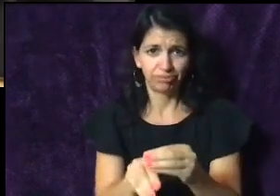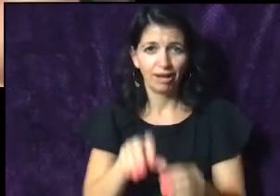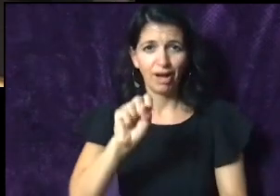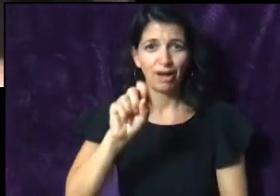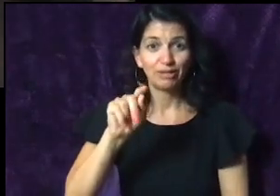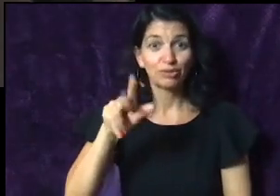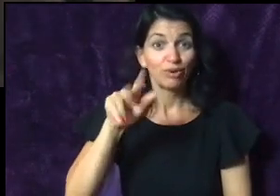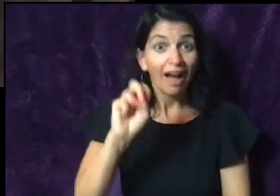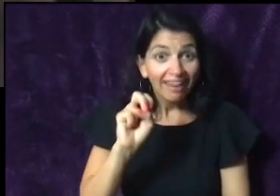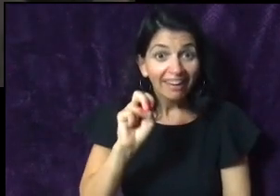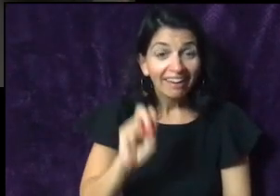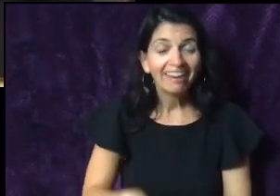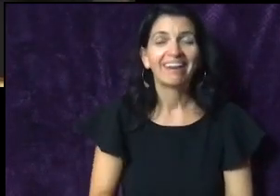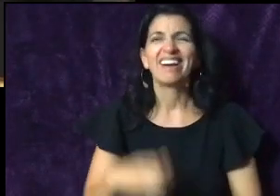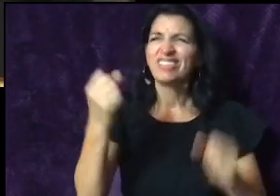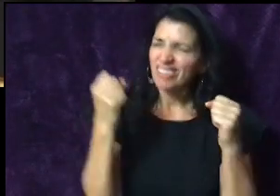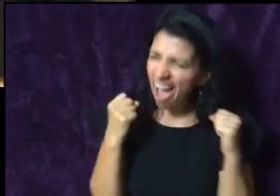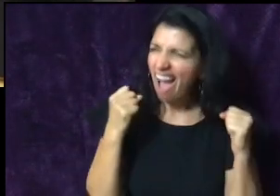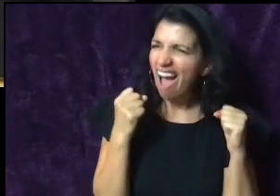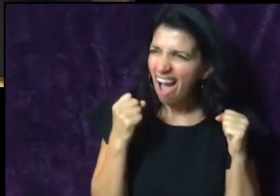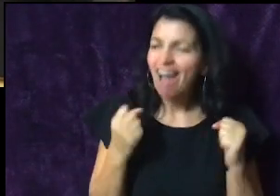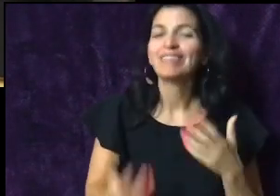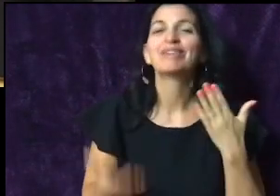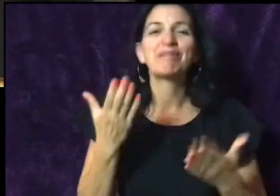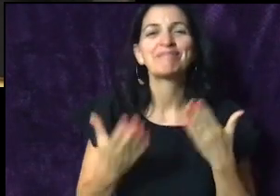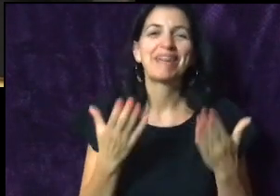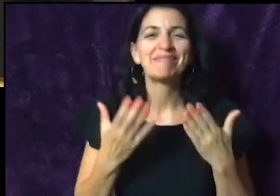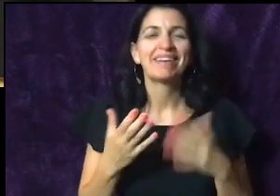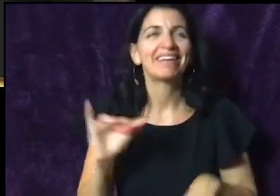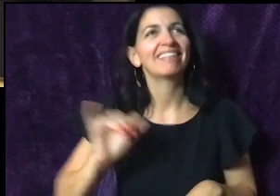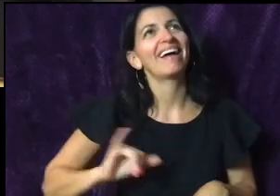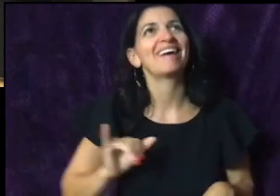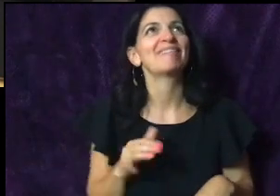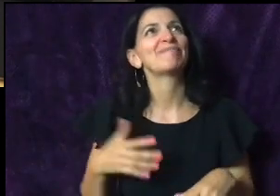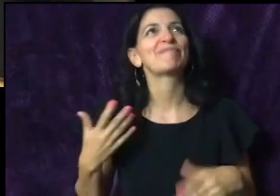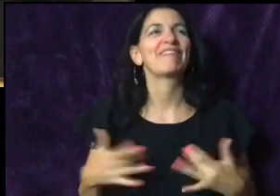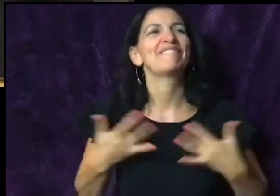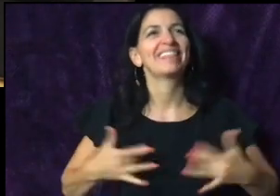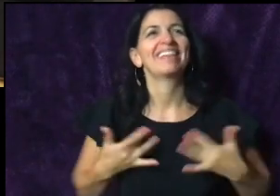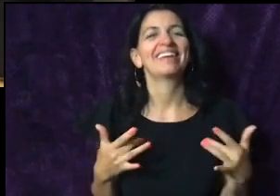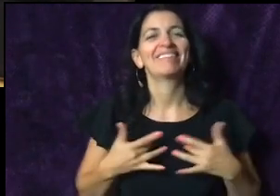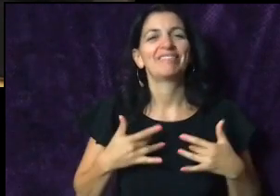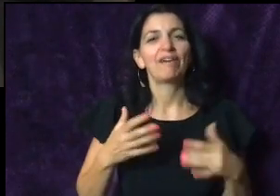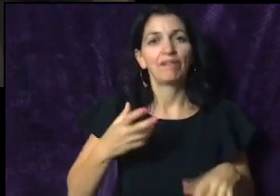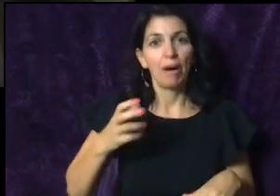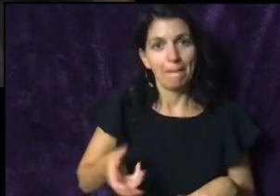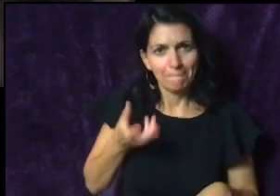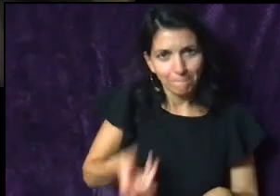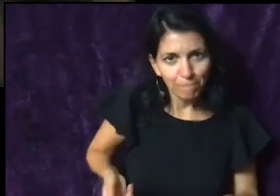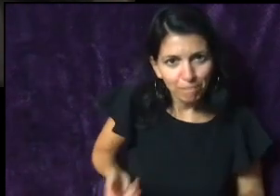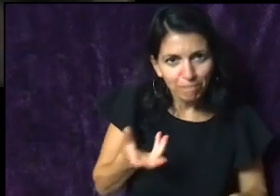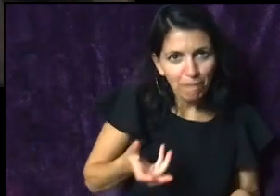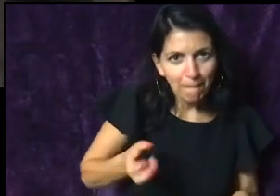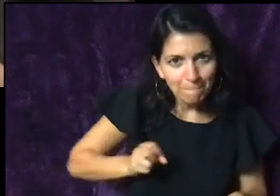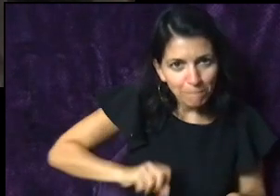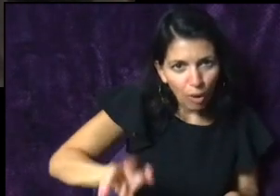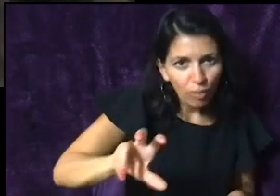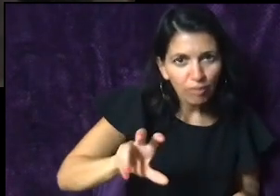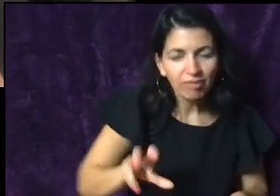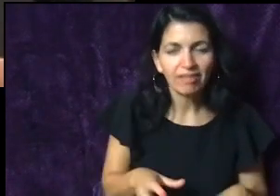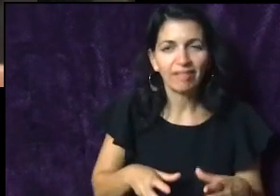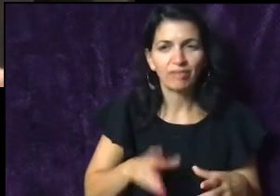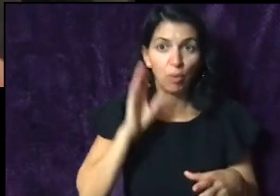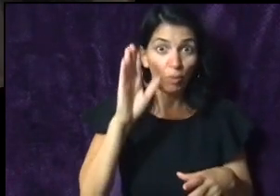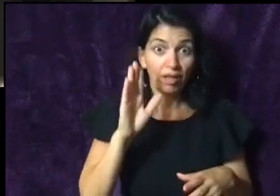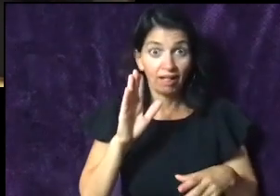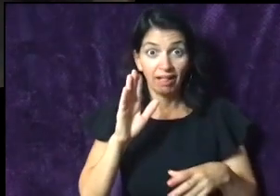got that strike, awesome. So maybe we can do a melody that's like the feeling of like bowling the ball, and it's like, ooh,